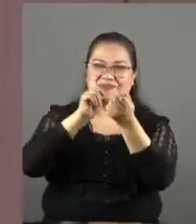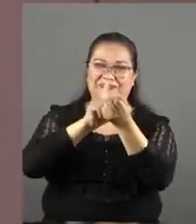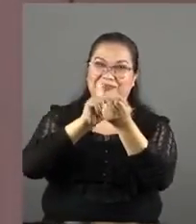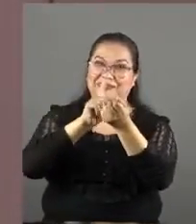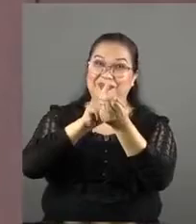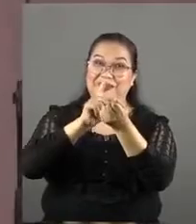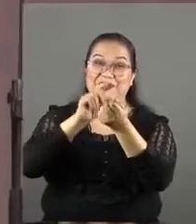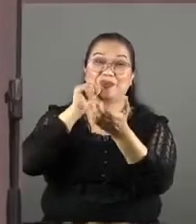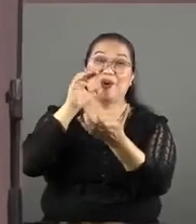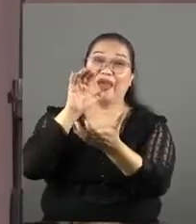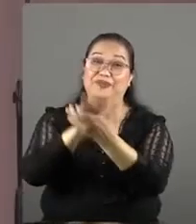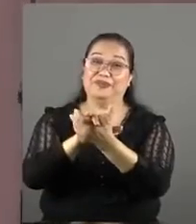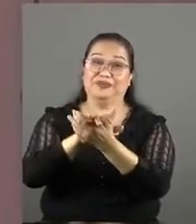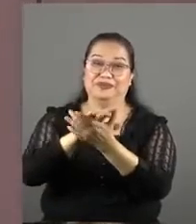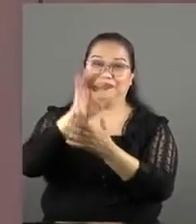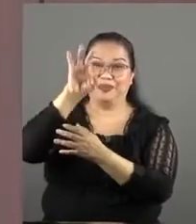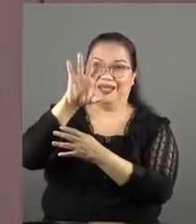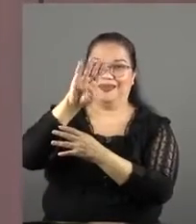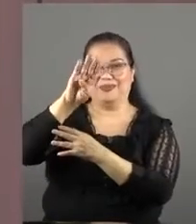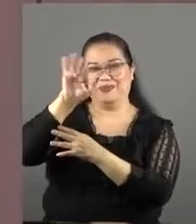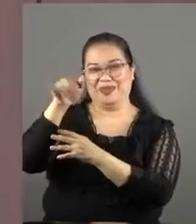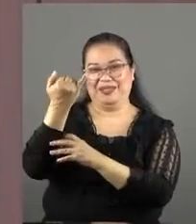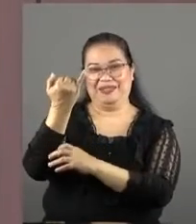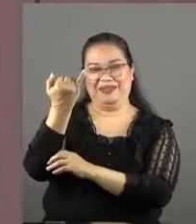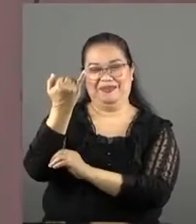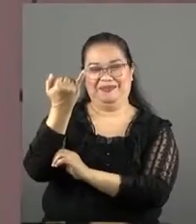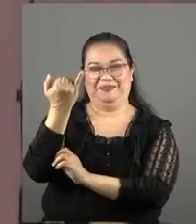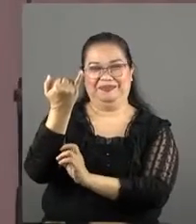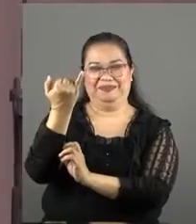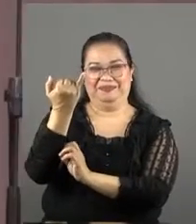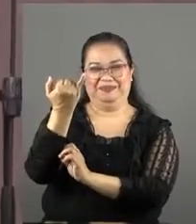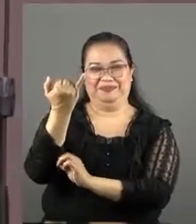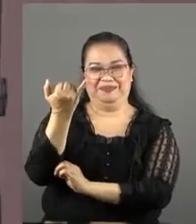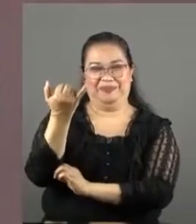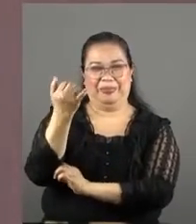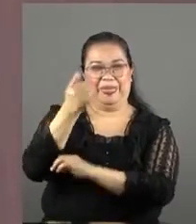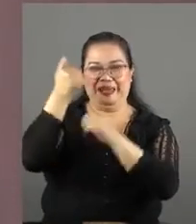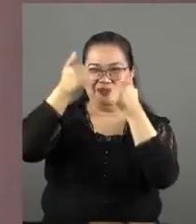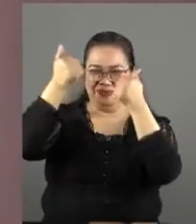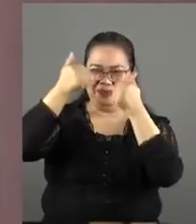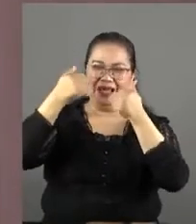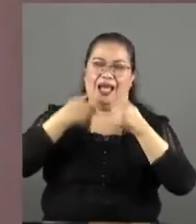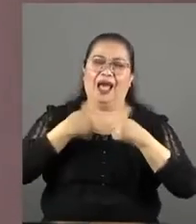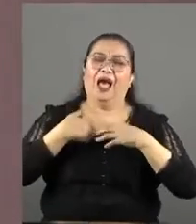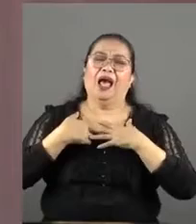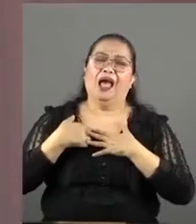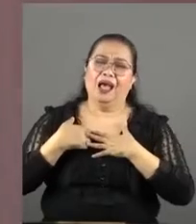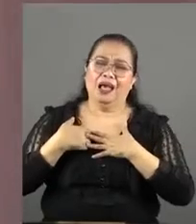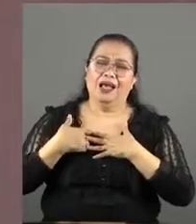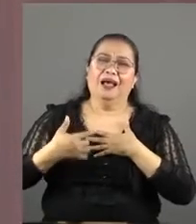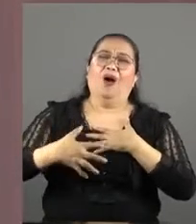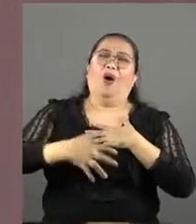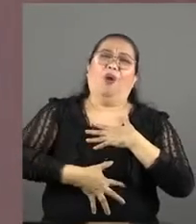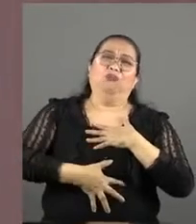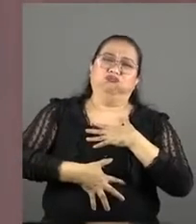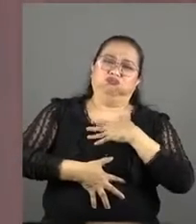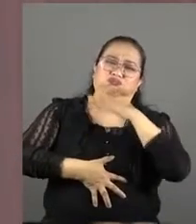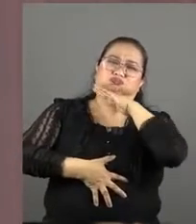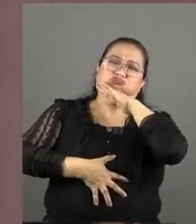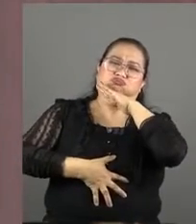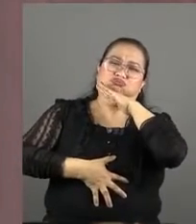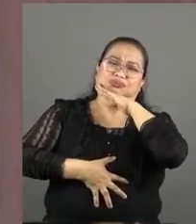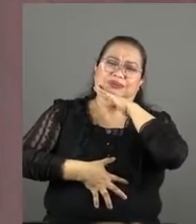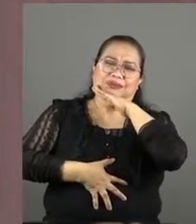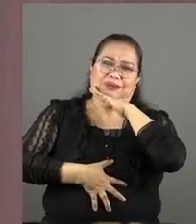Bebet Sebastian. And you know what? It was so heavy, I could barely walk. Have you ever stood up